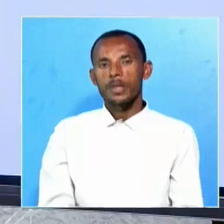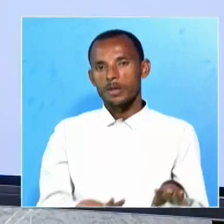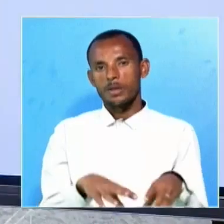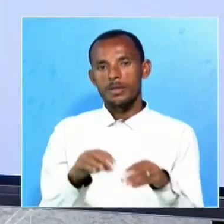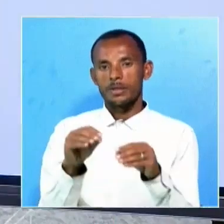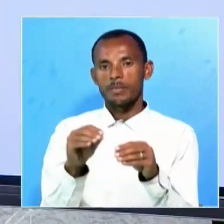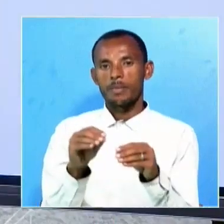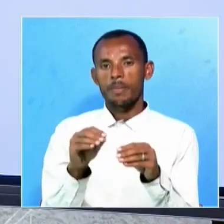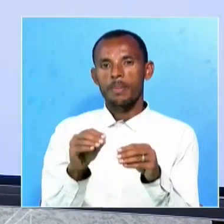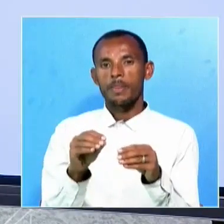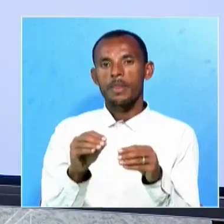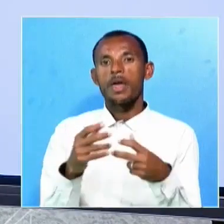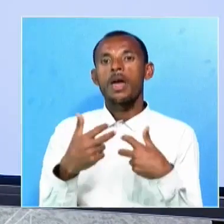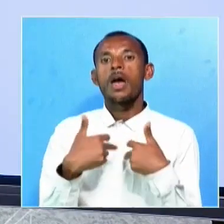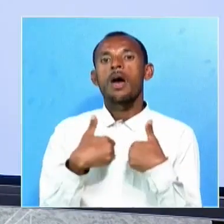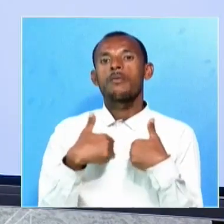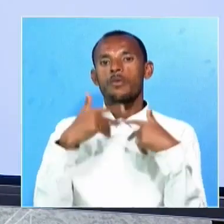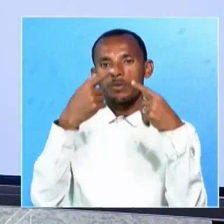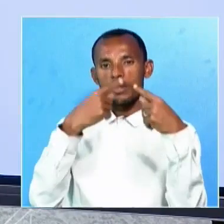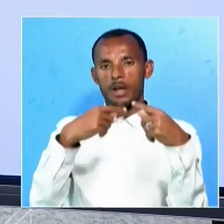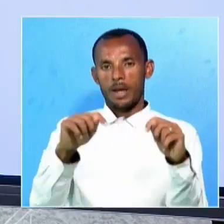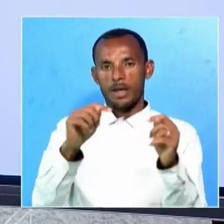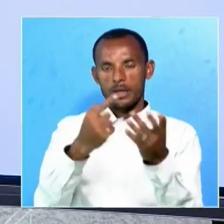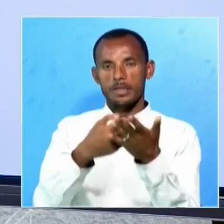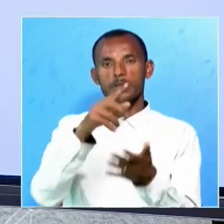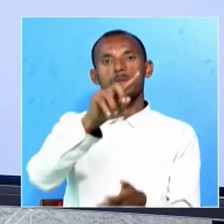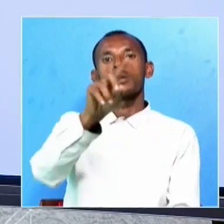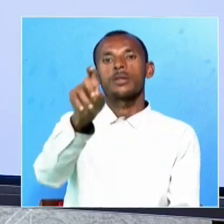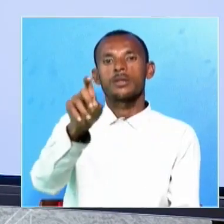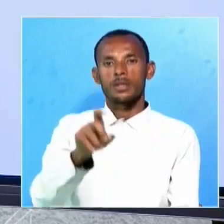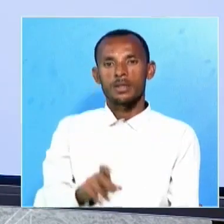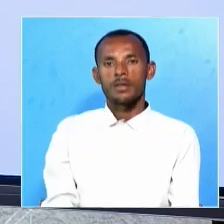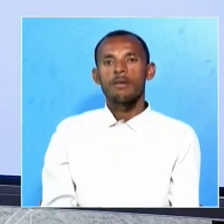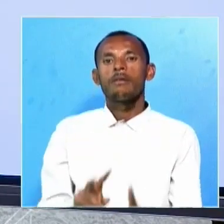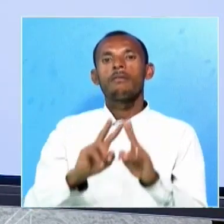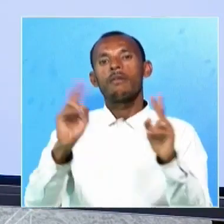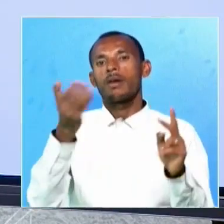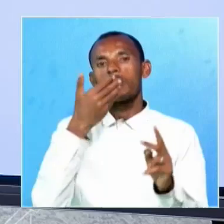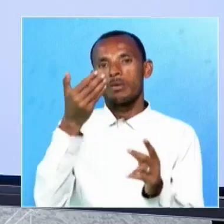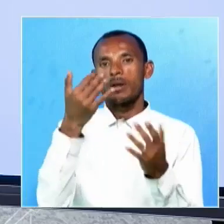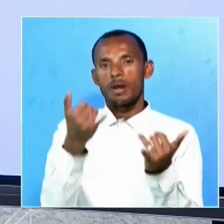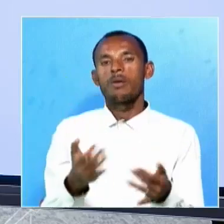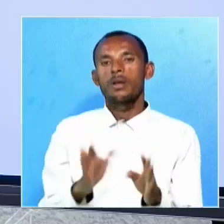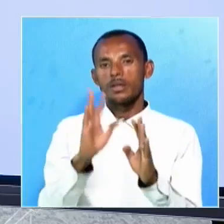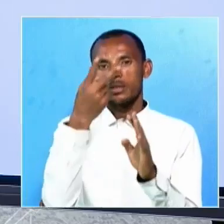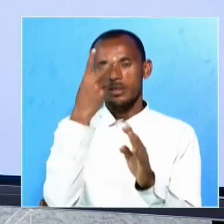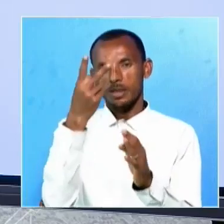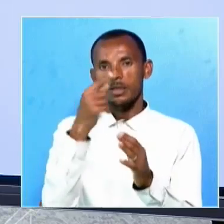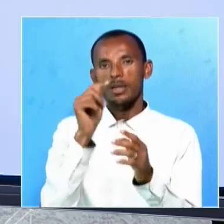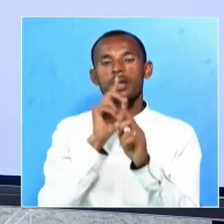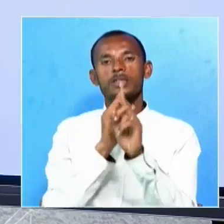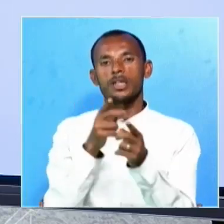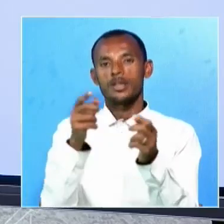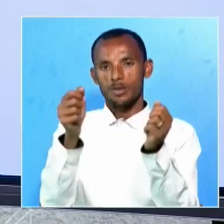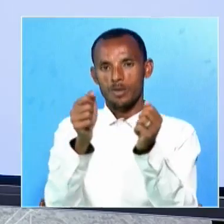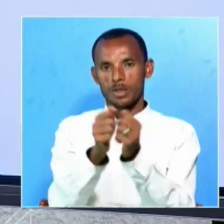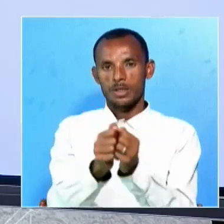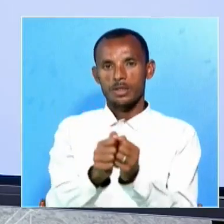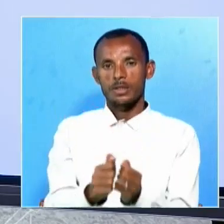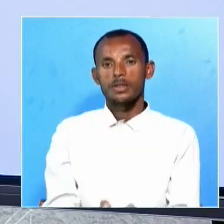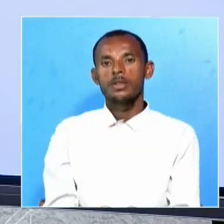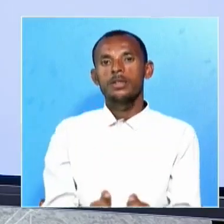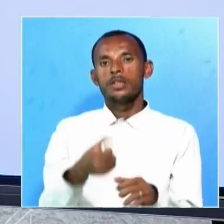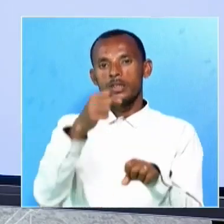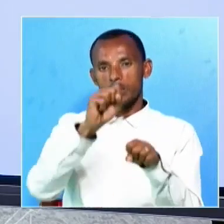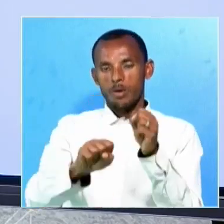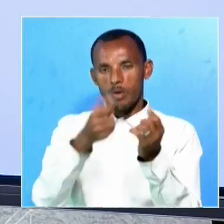Students, have you tried the question? Very nice. Now let's see the answer together.